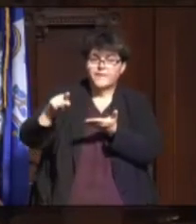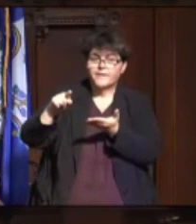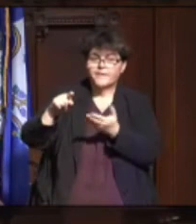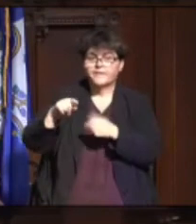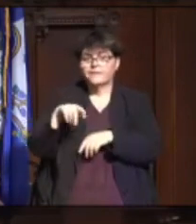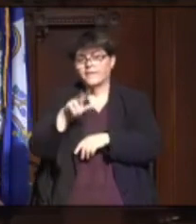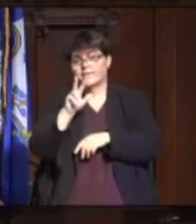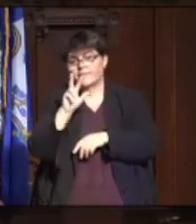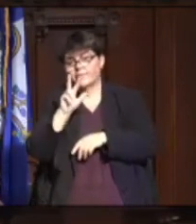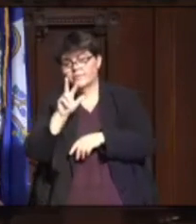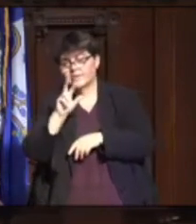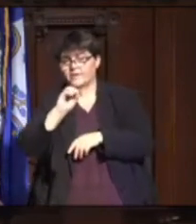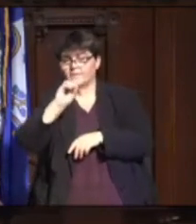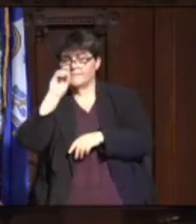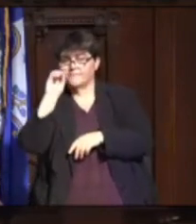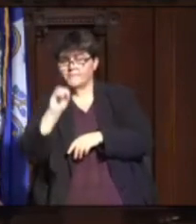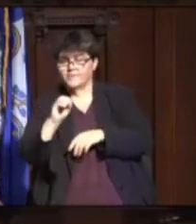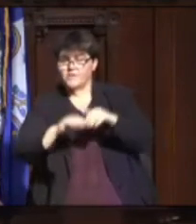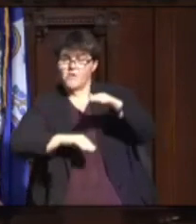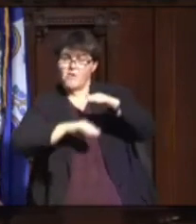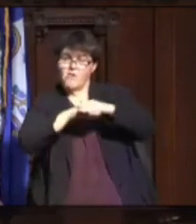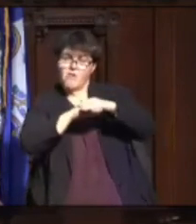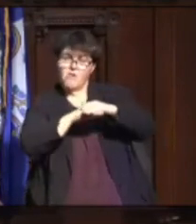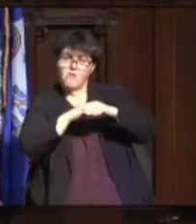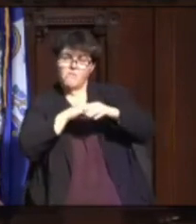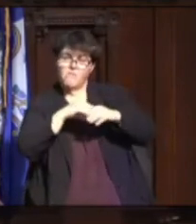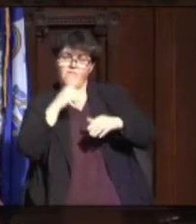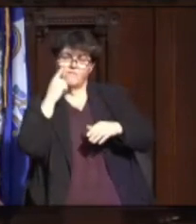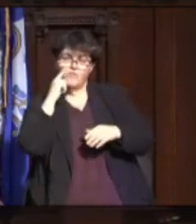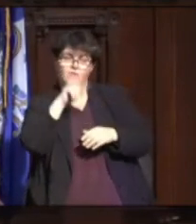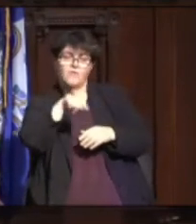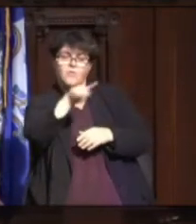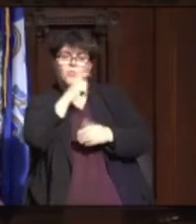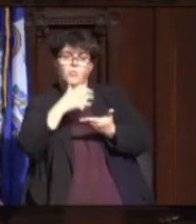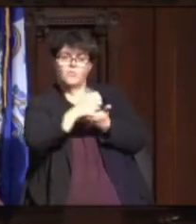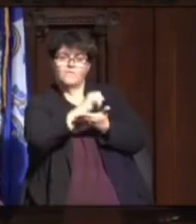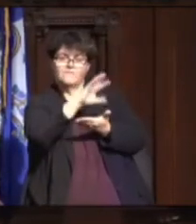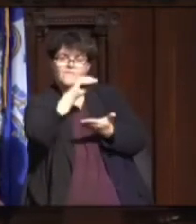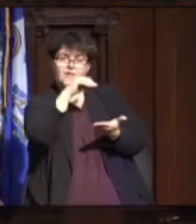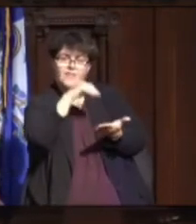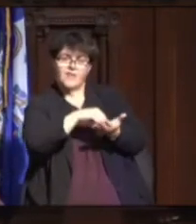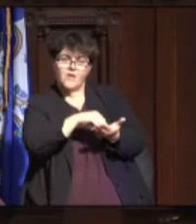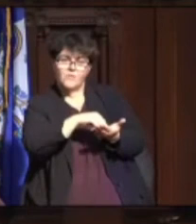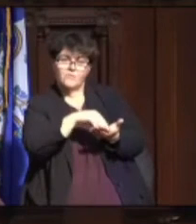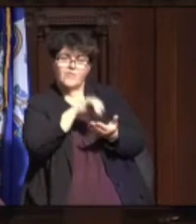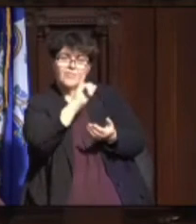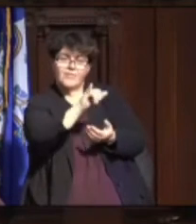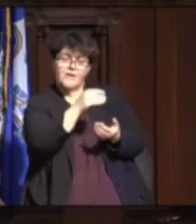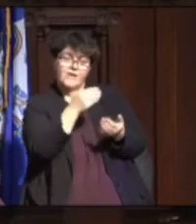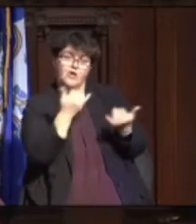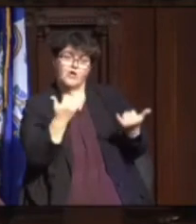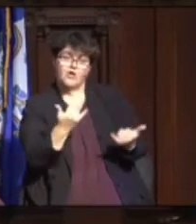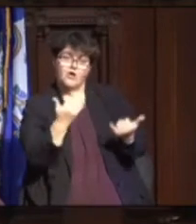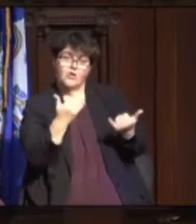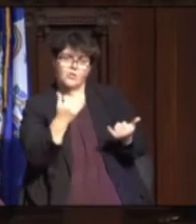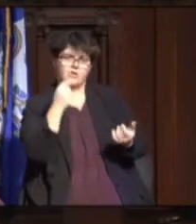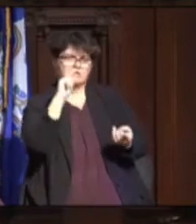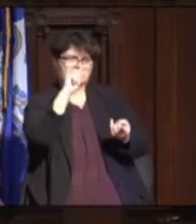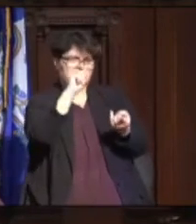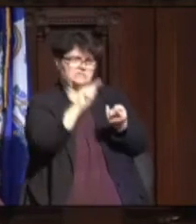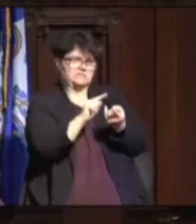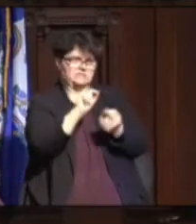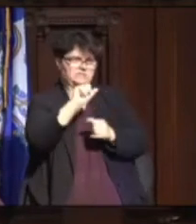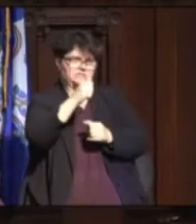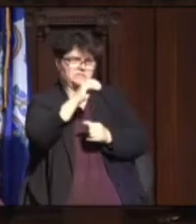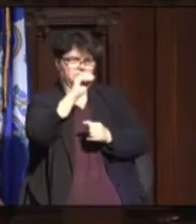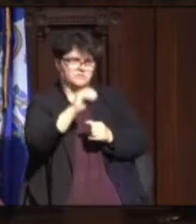$100,000. And my proposal will cut the current 5% rate by 10% and the 3% rate by